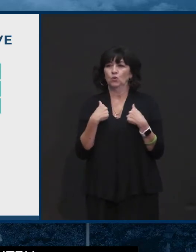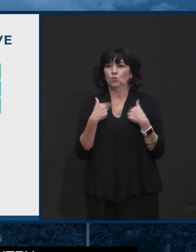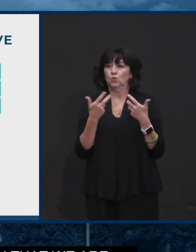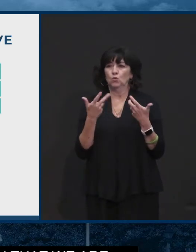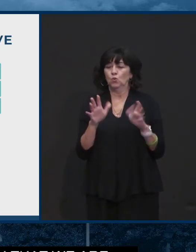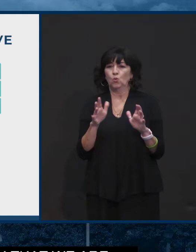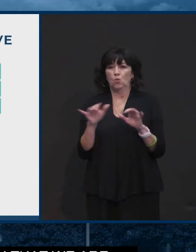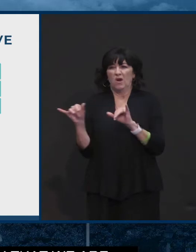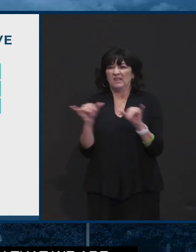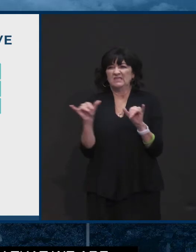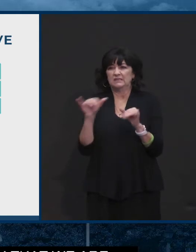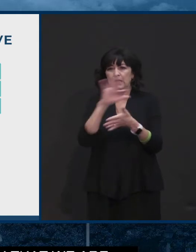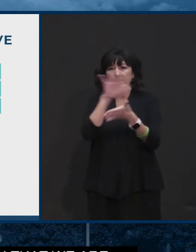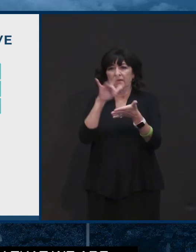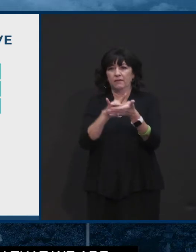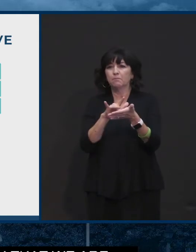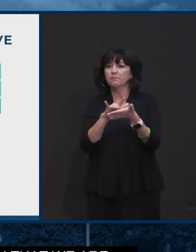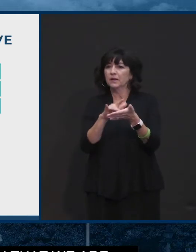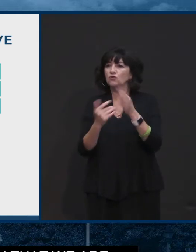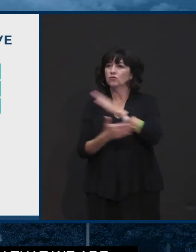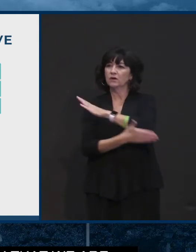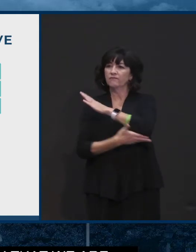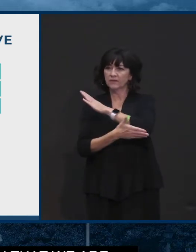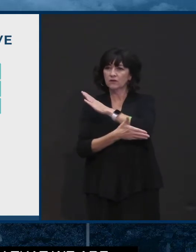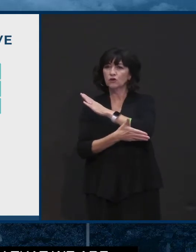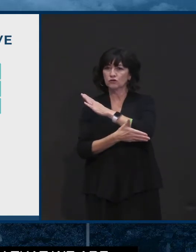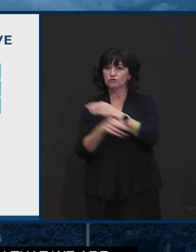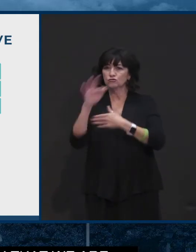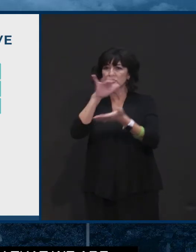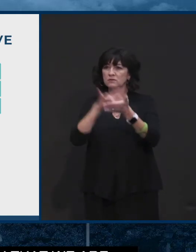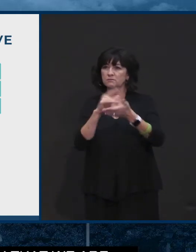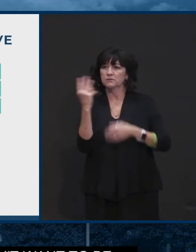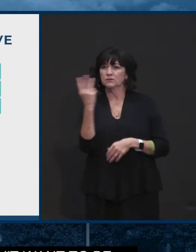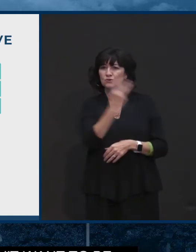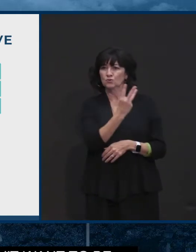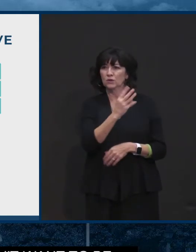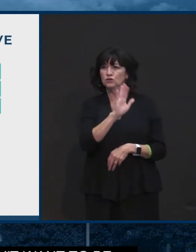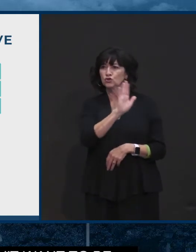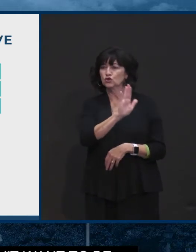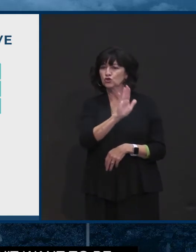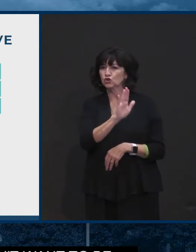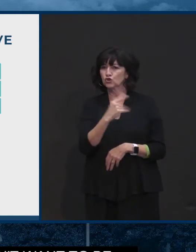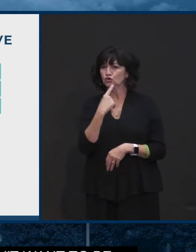upper Midwest and some of the states where the percent positive is in the